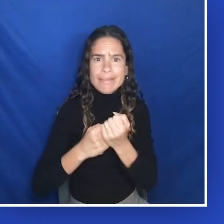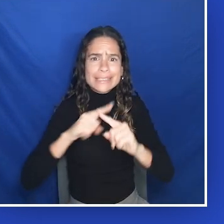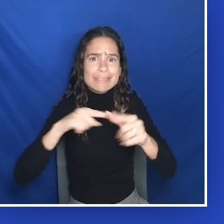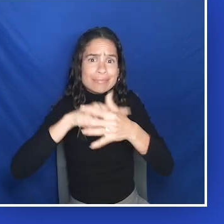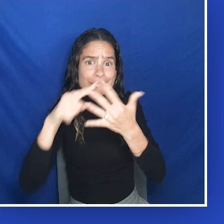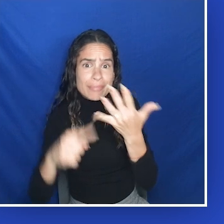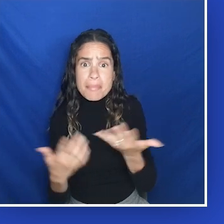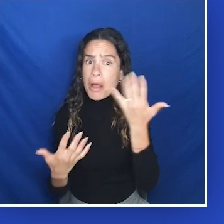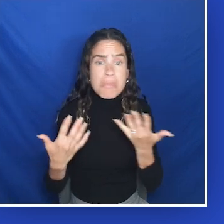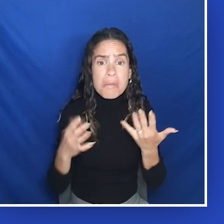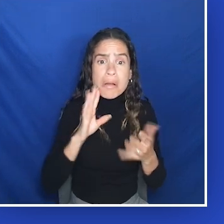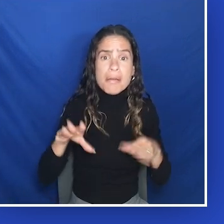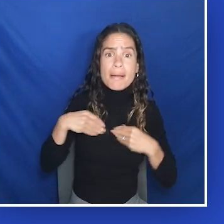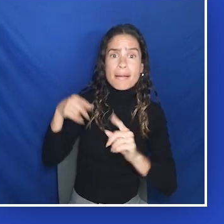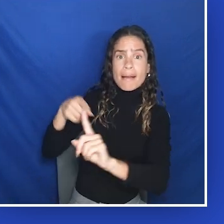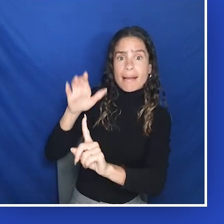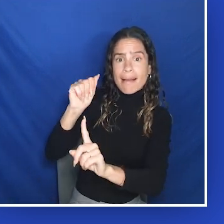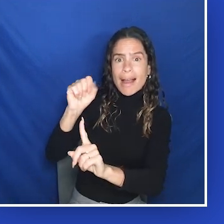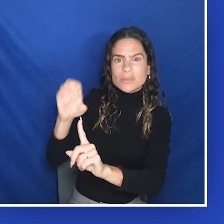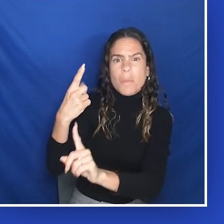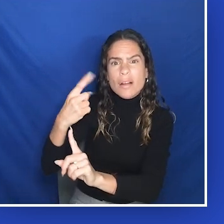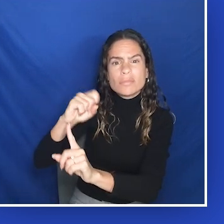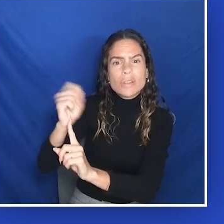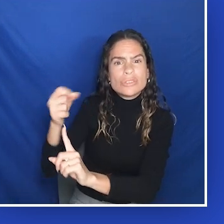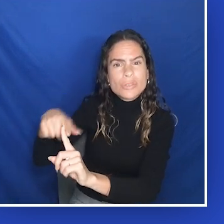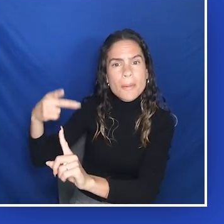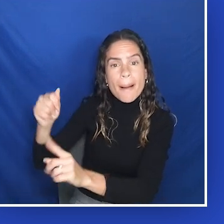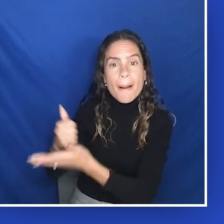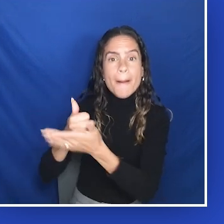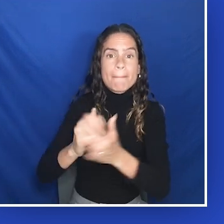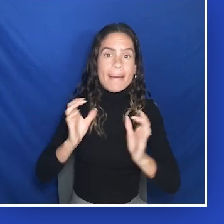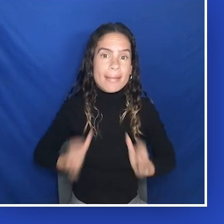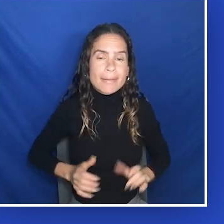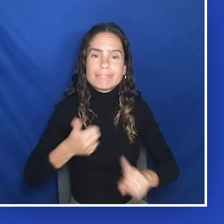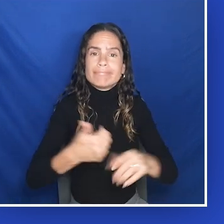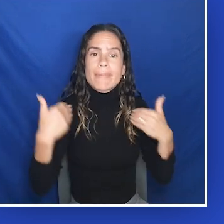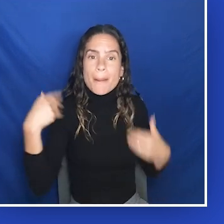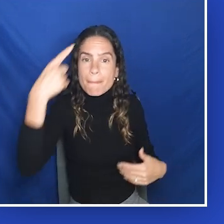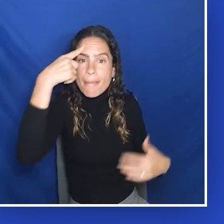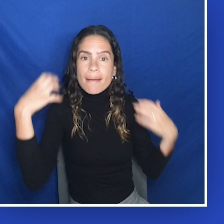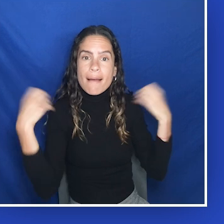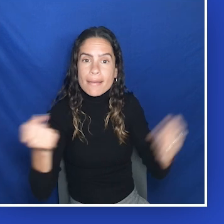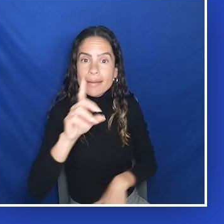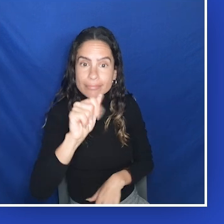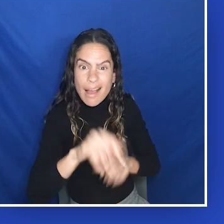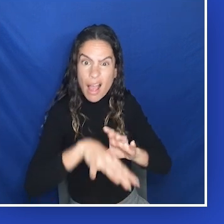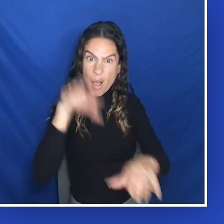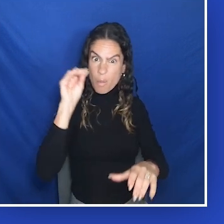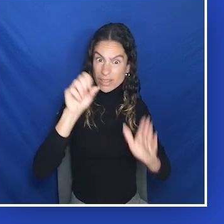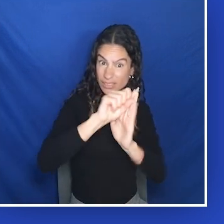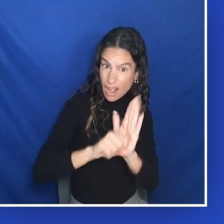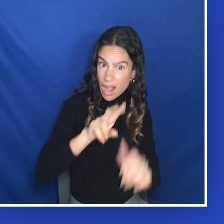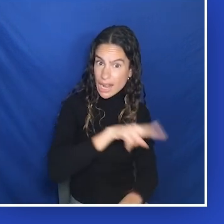ways. For example, we may take on an individual case. In one of these cases, a P&A helped a client with a mental health disability